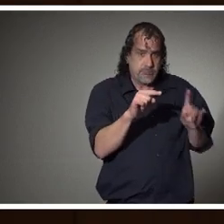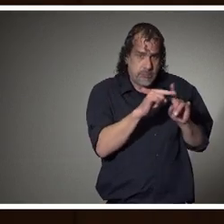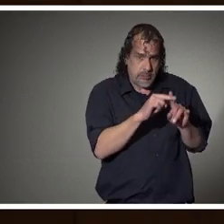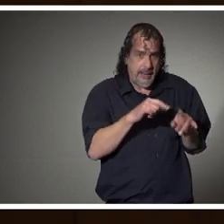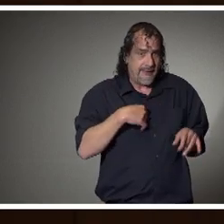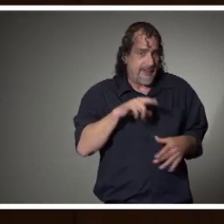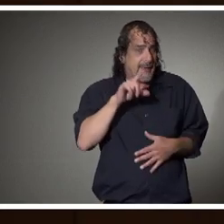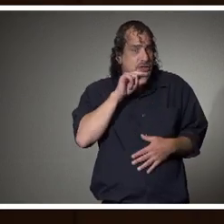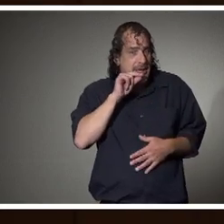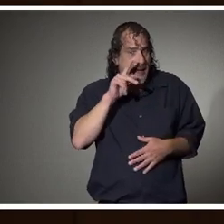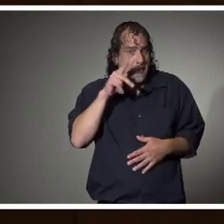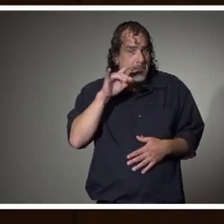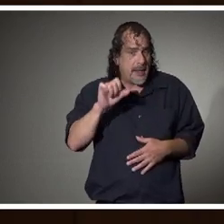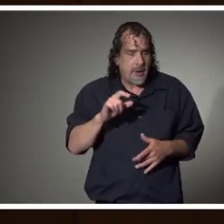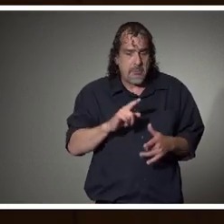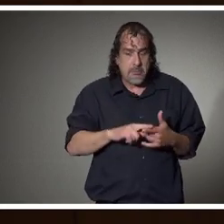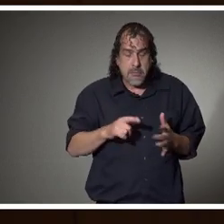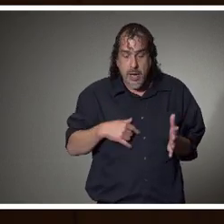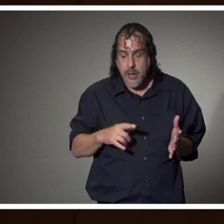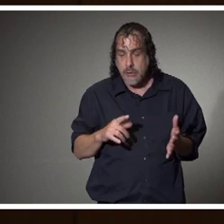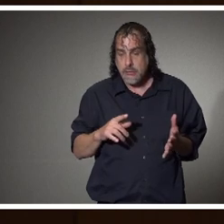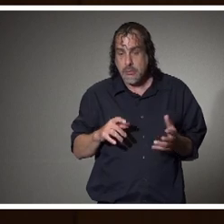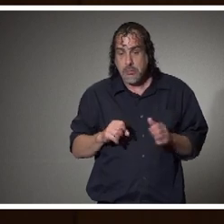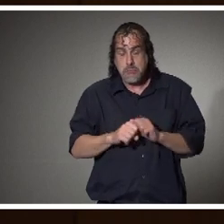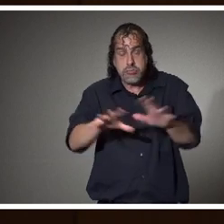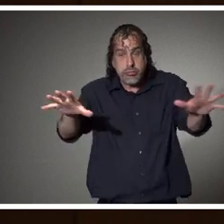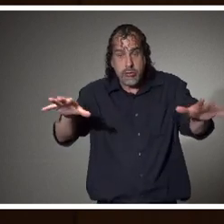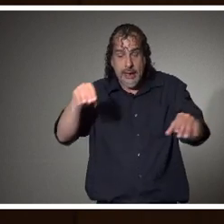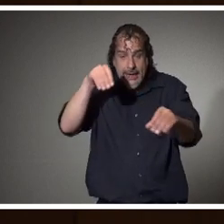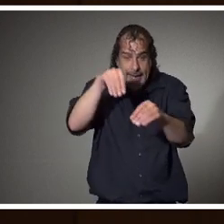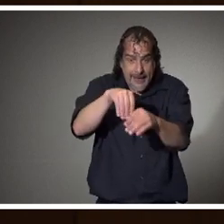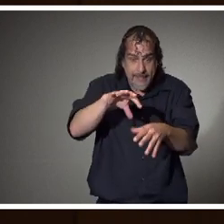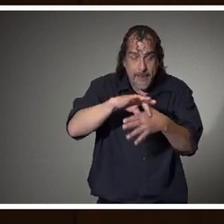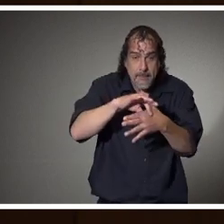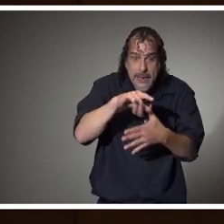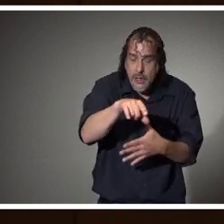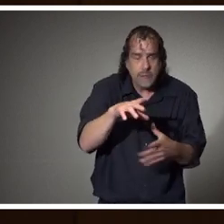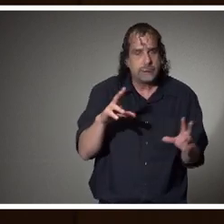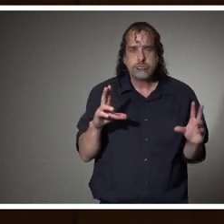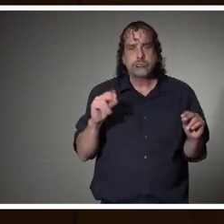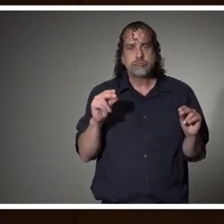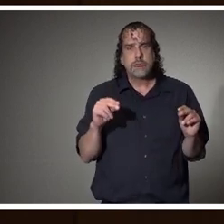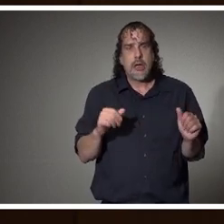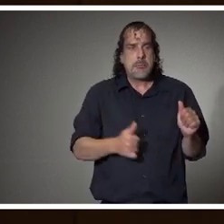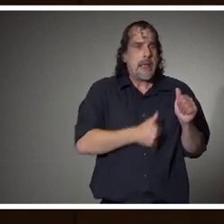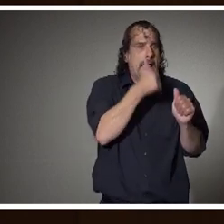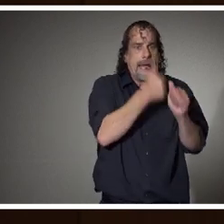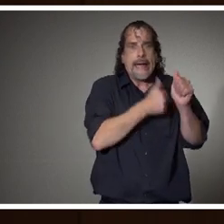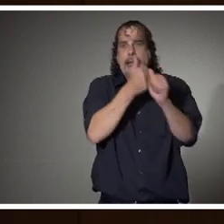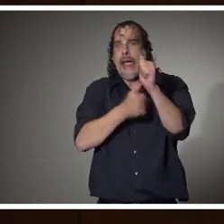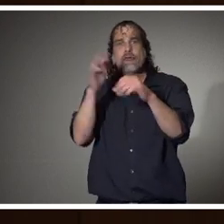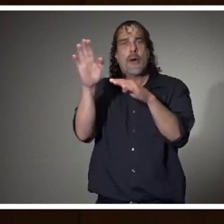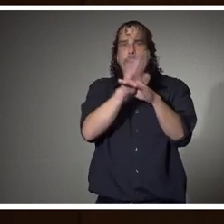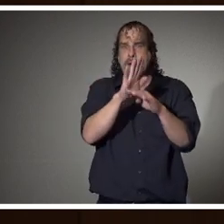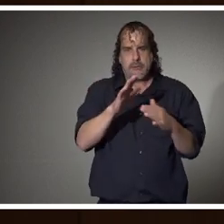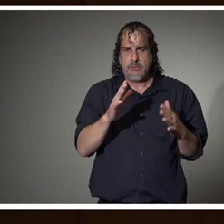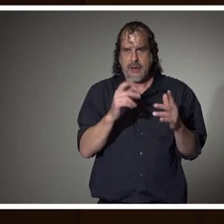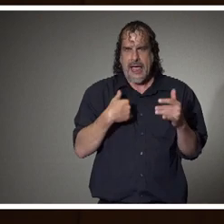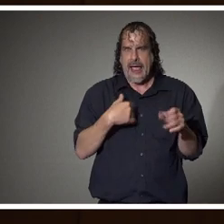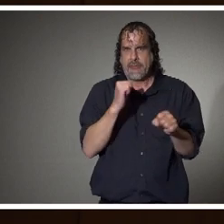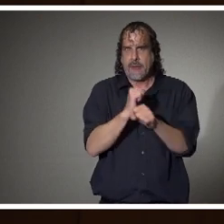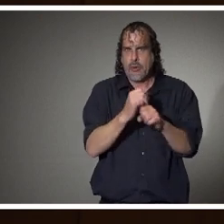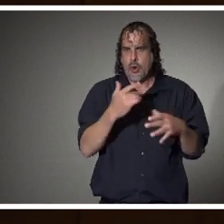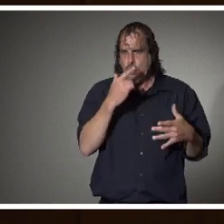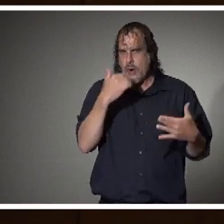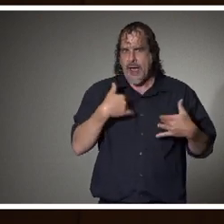plants, but we have no evidence of an outbreak in chicken plants. We have workers in every industry who have